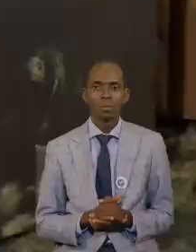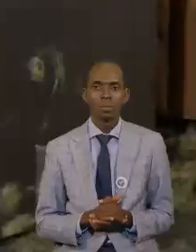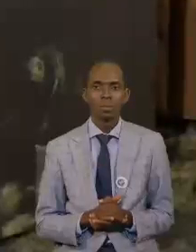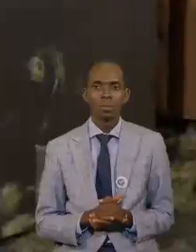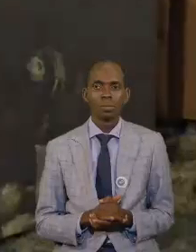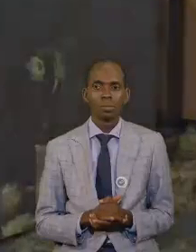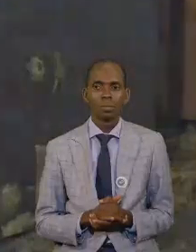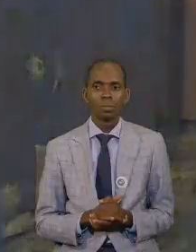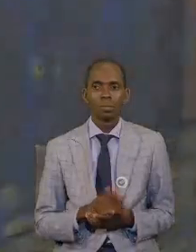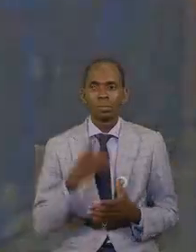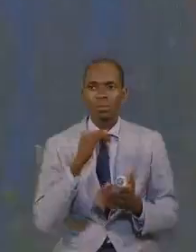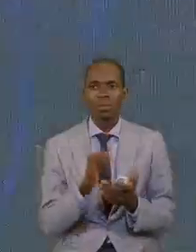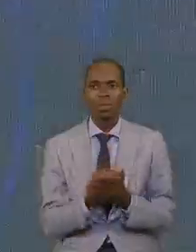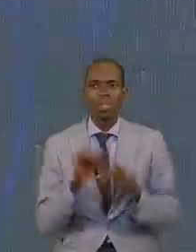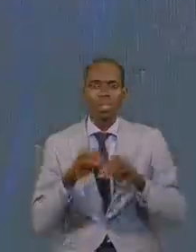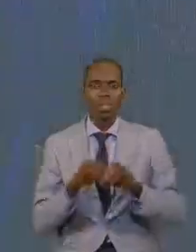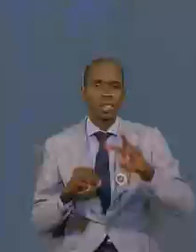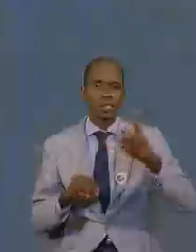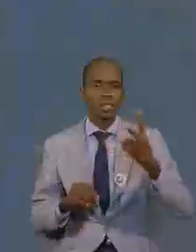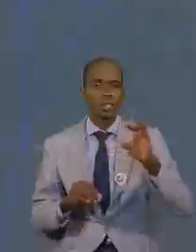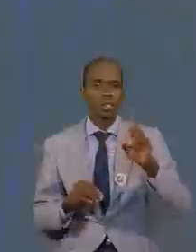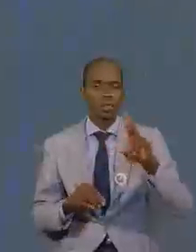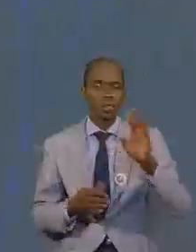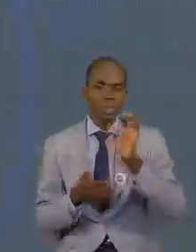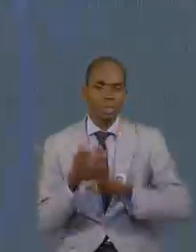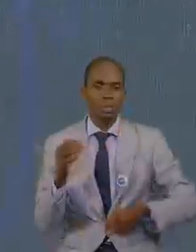In 2 Corinthians chapter 3 verse 18.